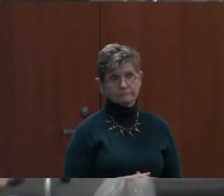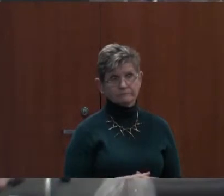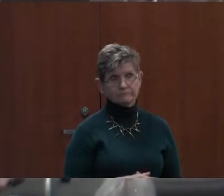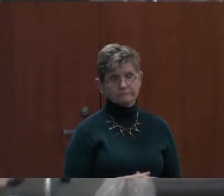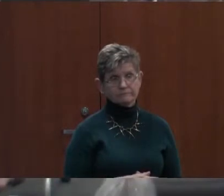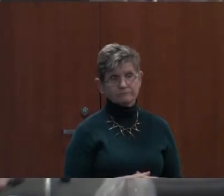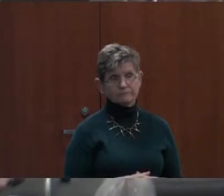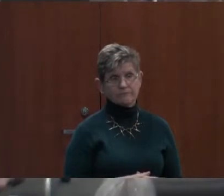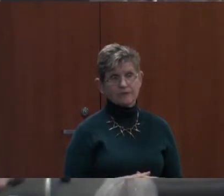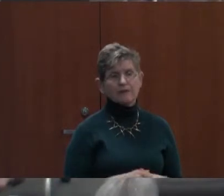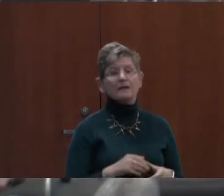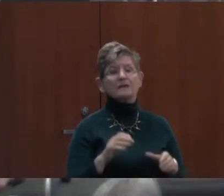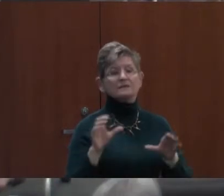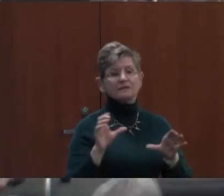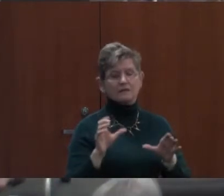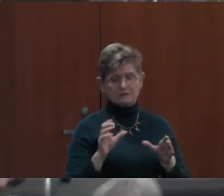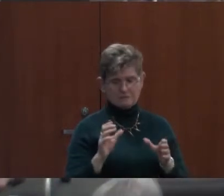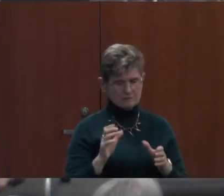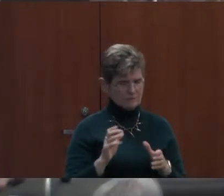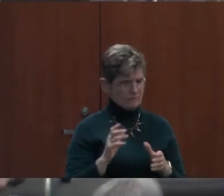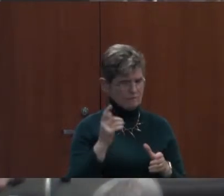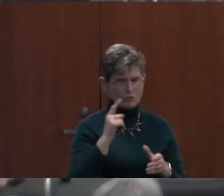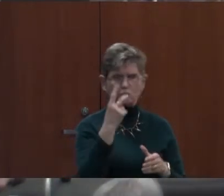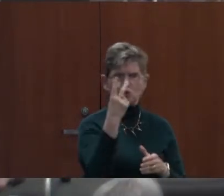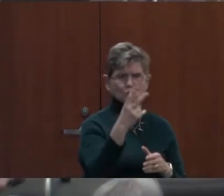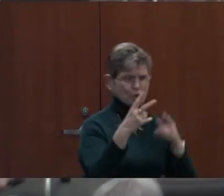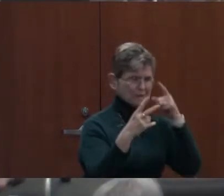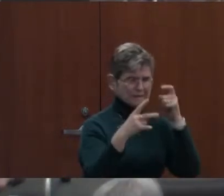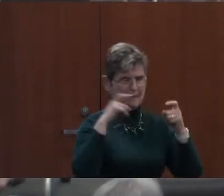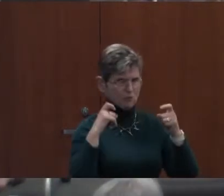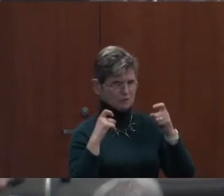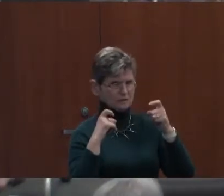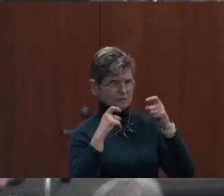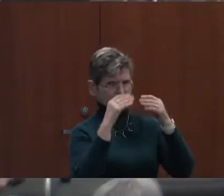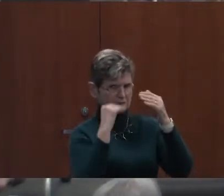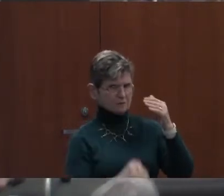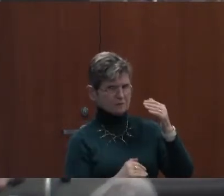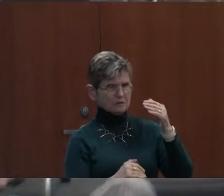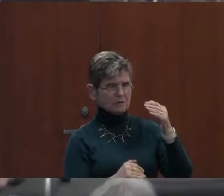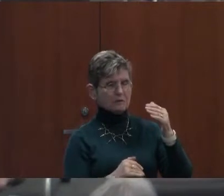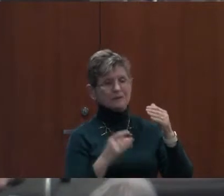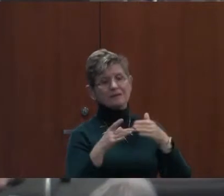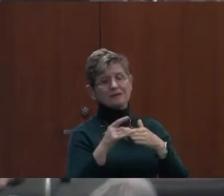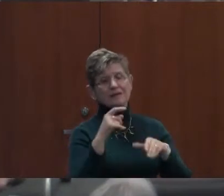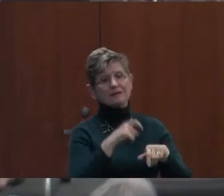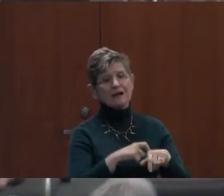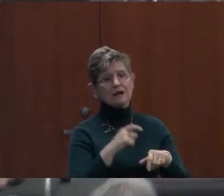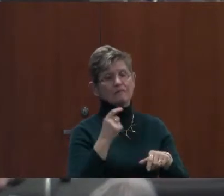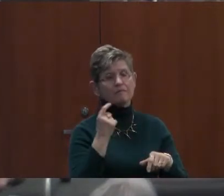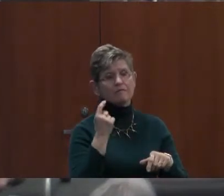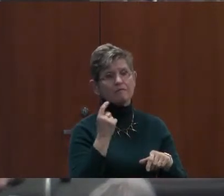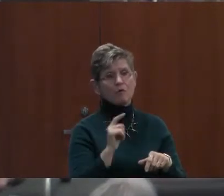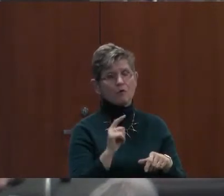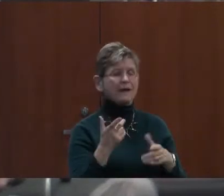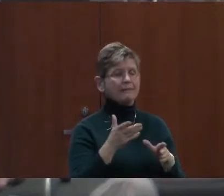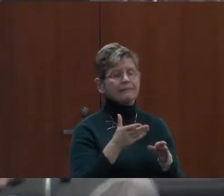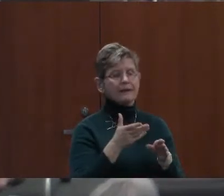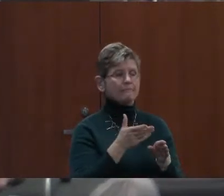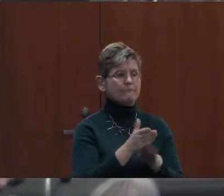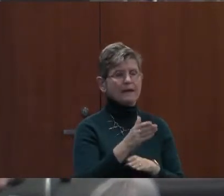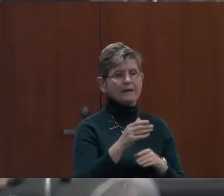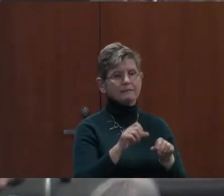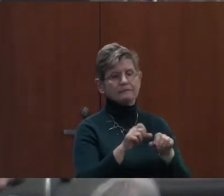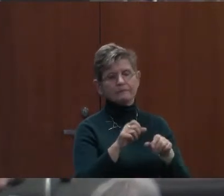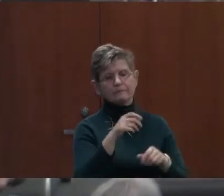fashion. It is being done over 2 summers because the lead time on switchgear right now, the big main breakers,